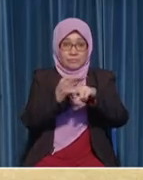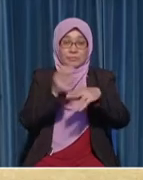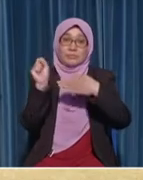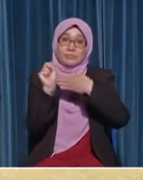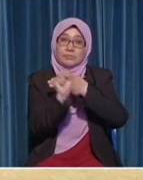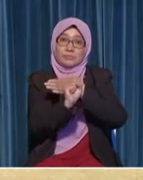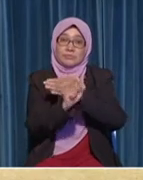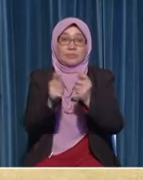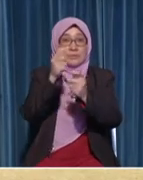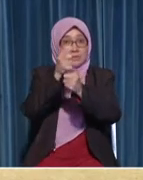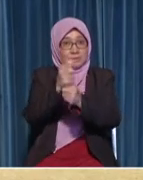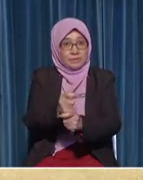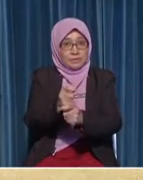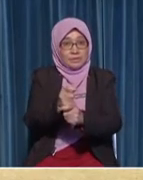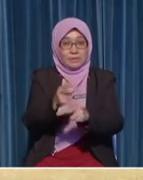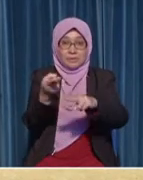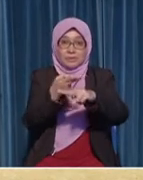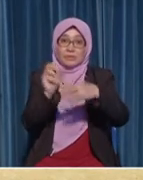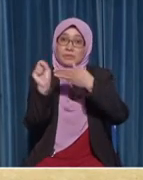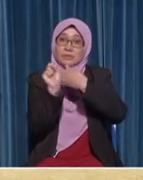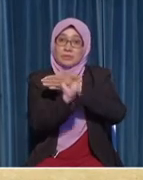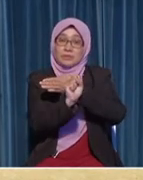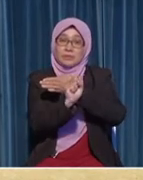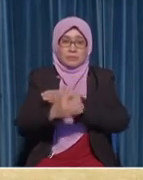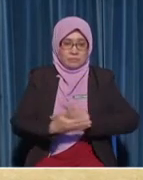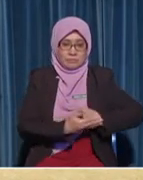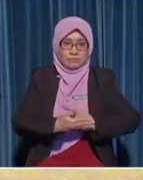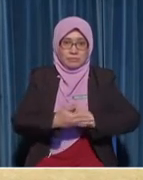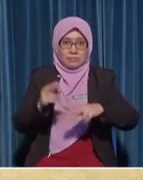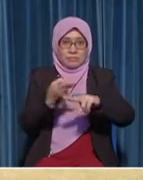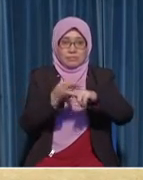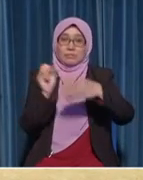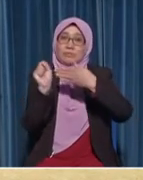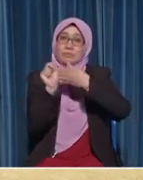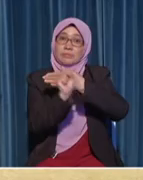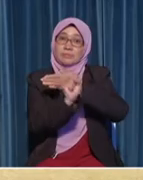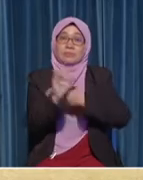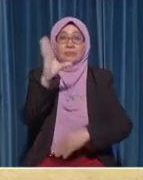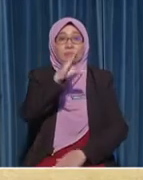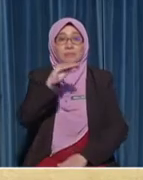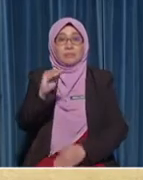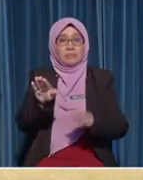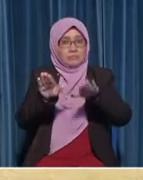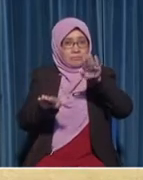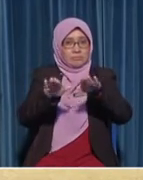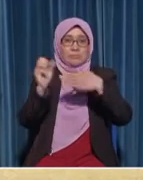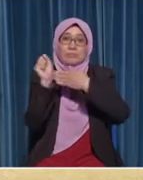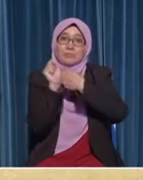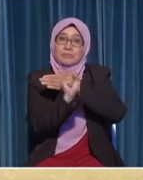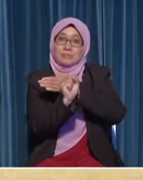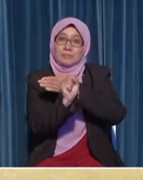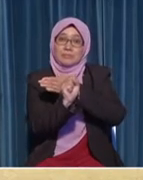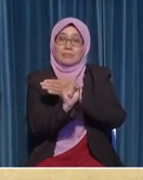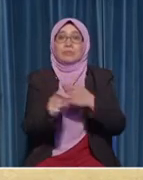scale, traditional weighing scale, baby weighing scale, and balance scale